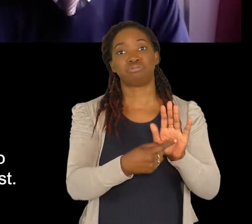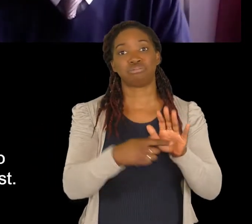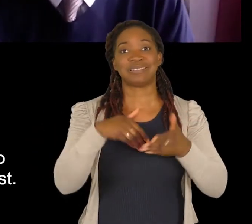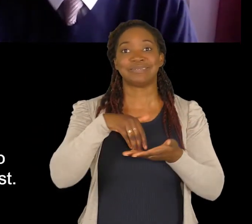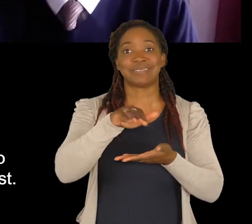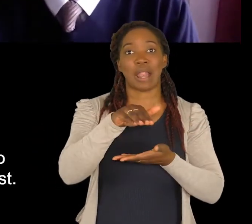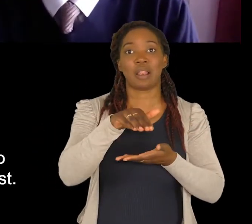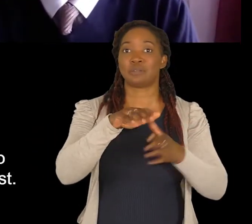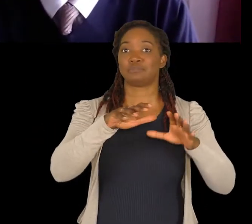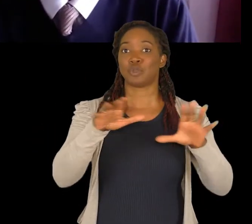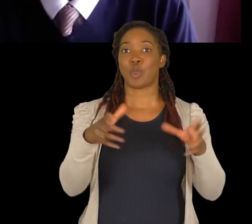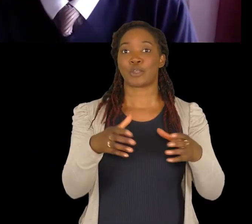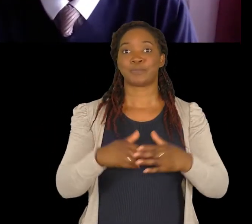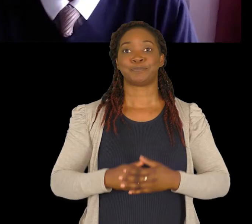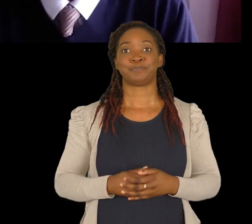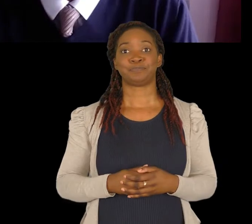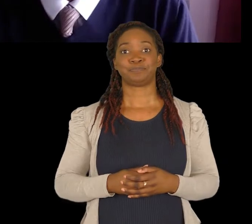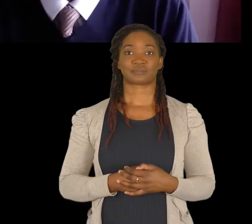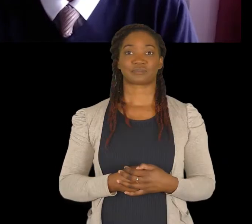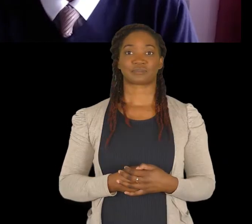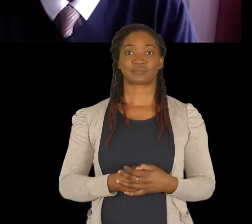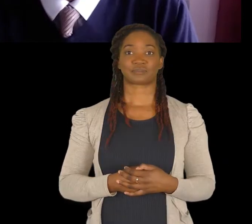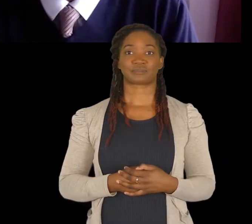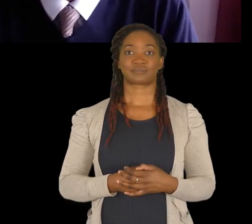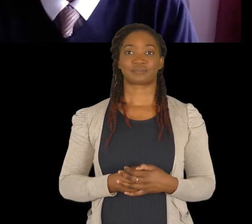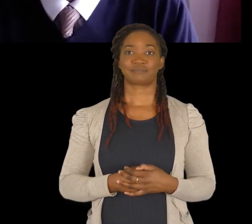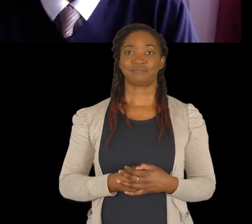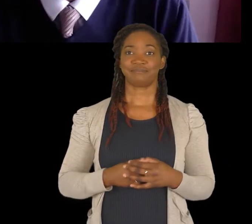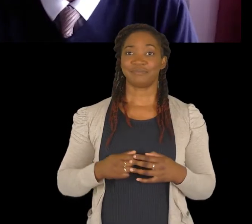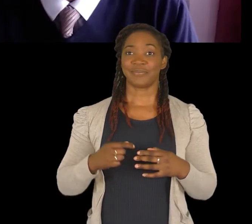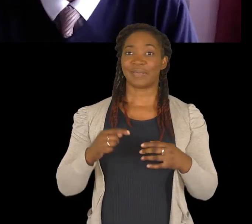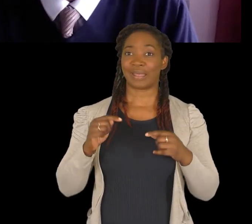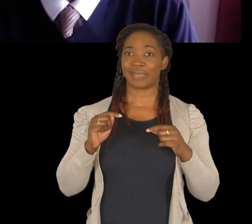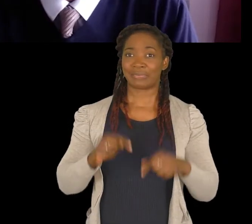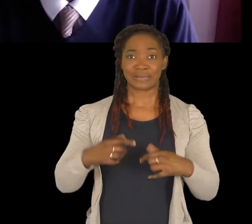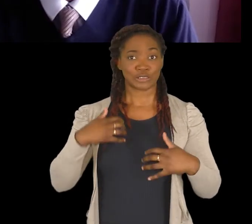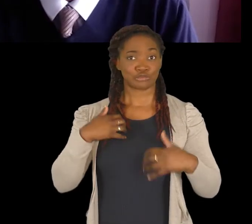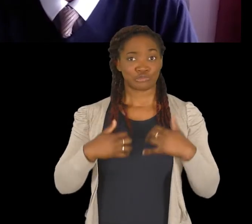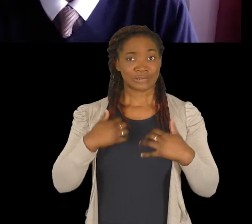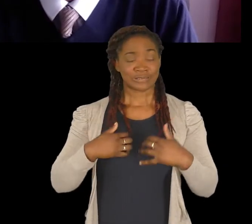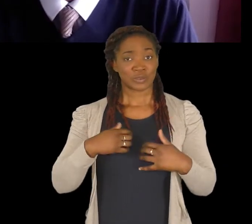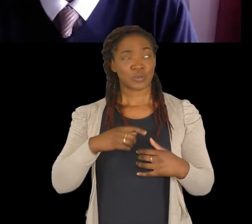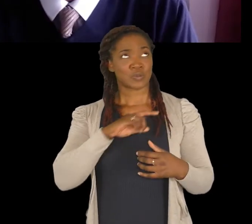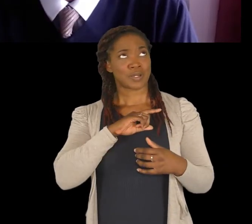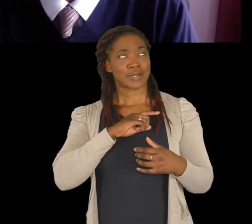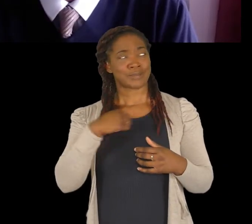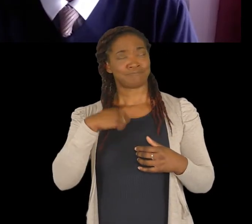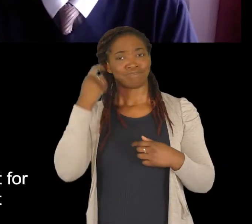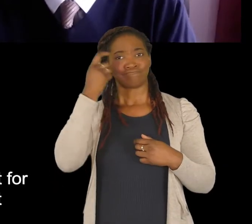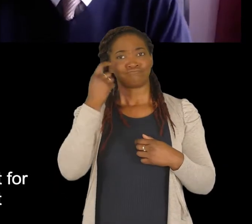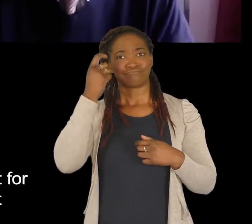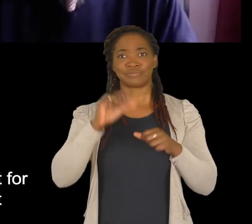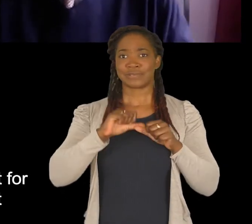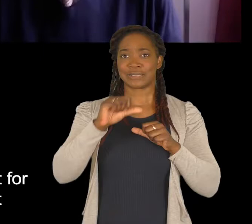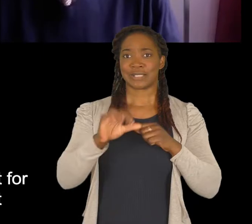think about your idea first. This is interesting because I'm thinking of my next question, and it is, how does one ensure there is